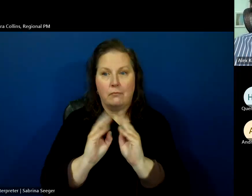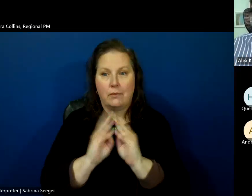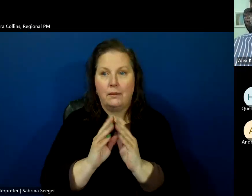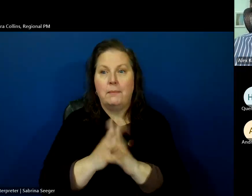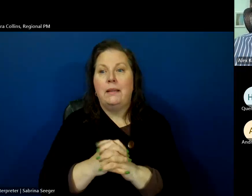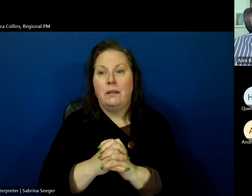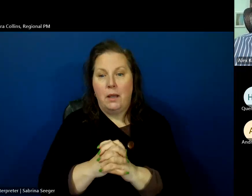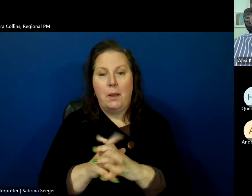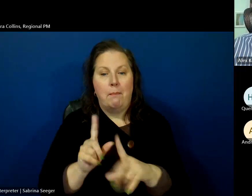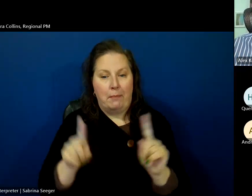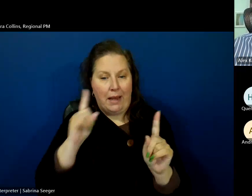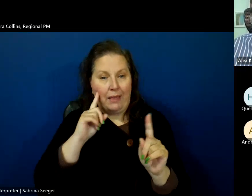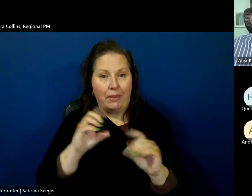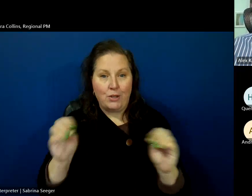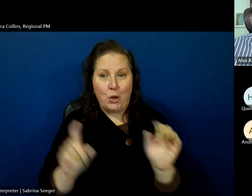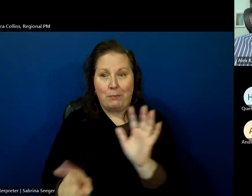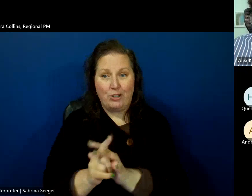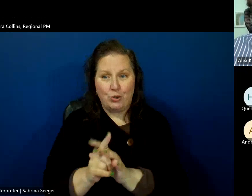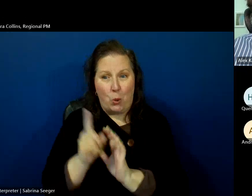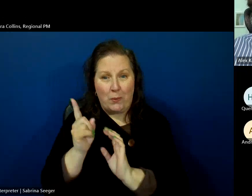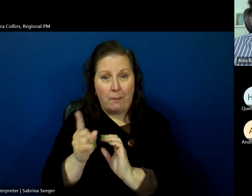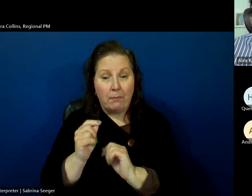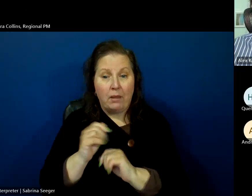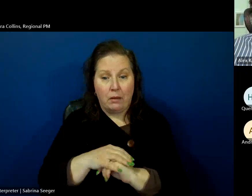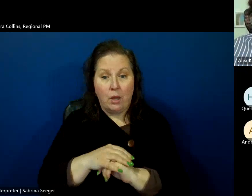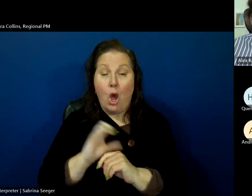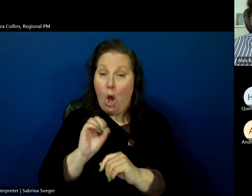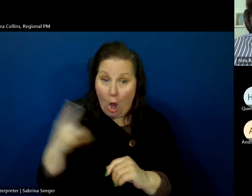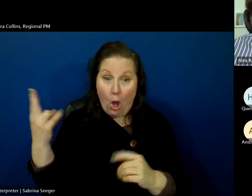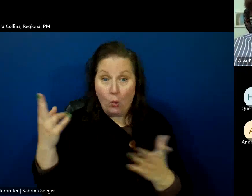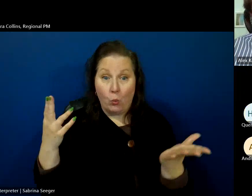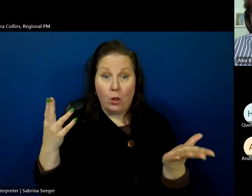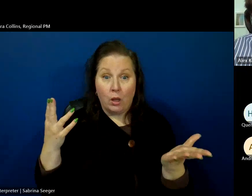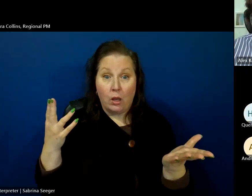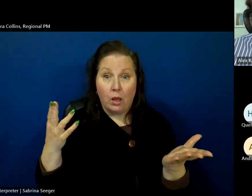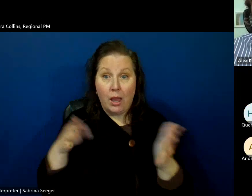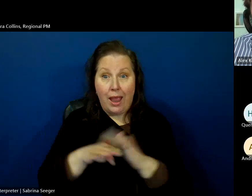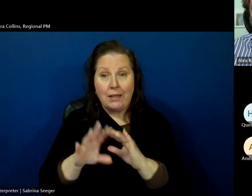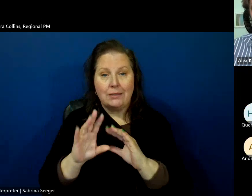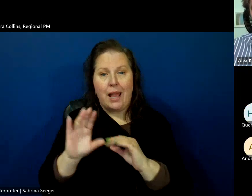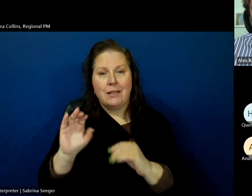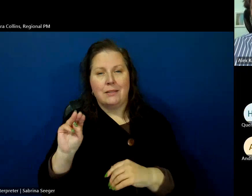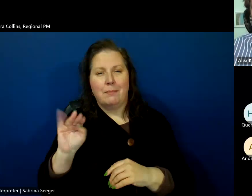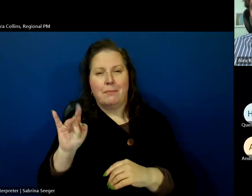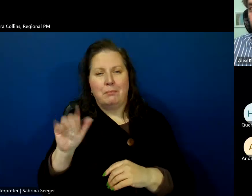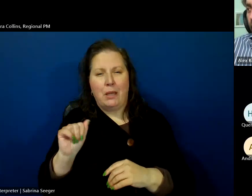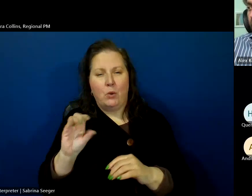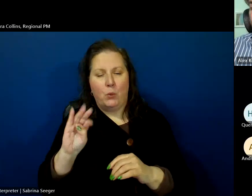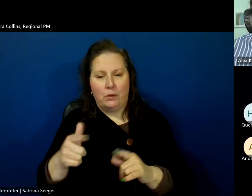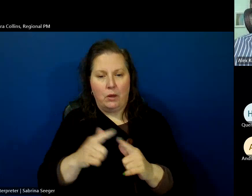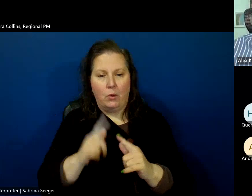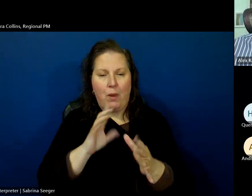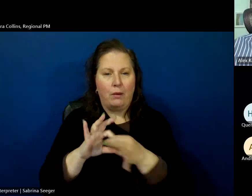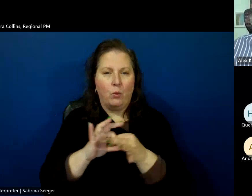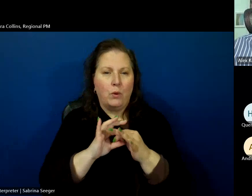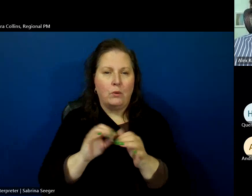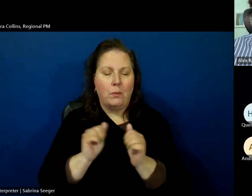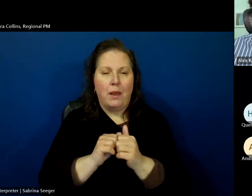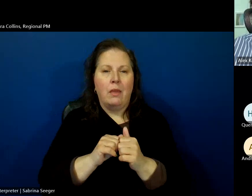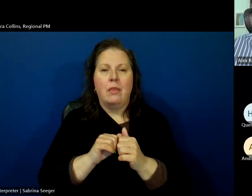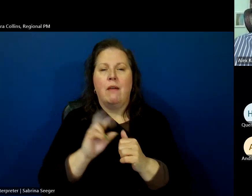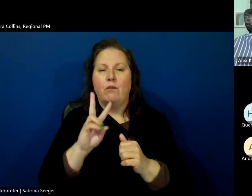But I think the fact that nobody showed up, the Access Media Organization, the department shall coordinate with Vermont's Access